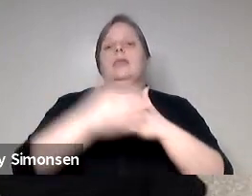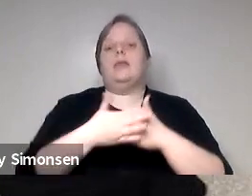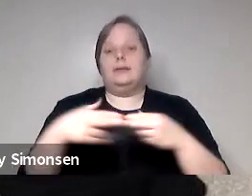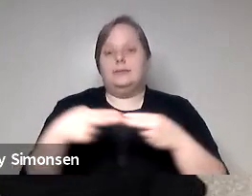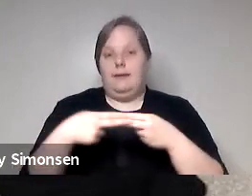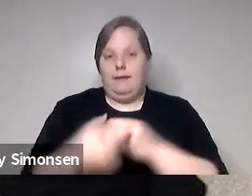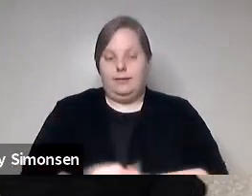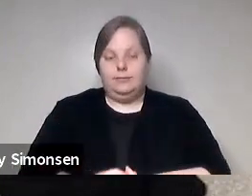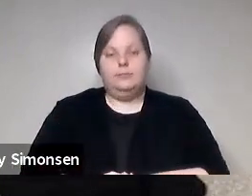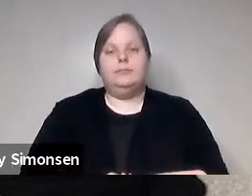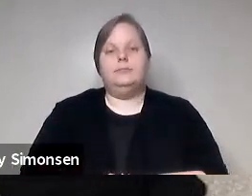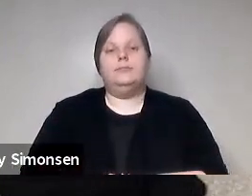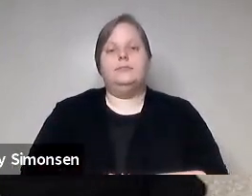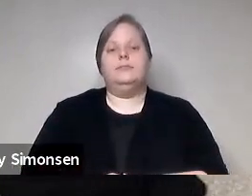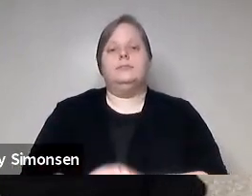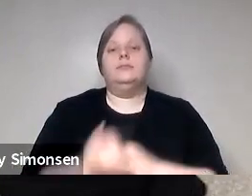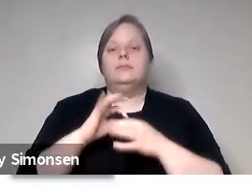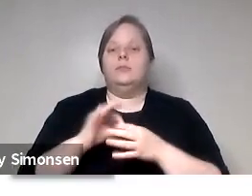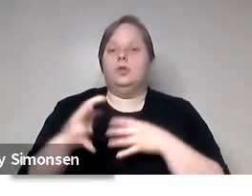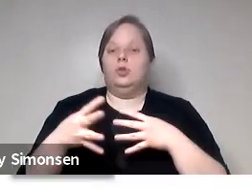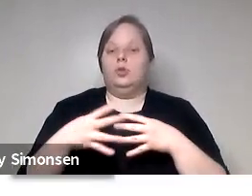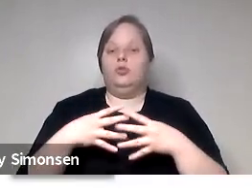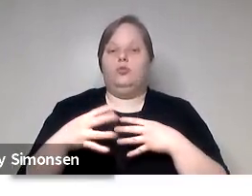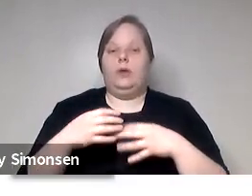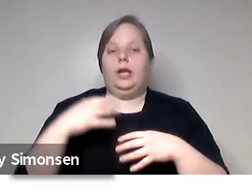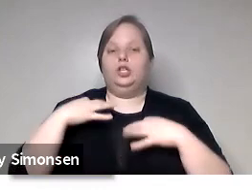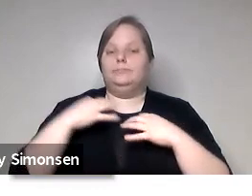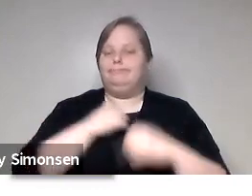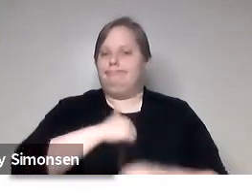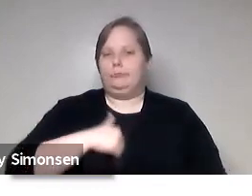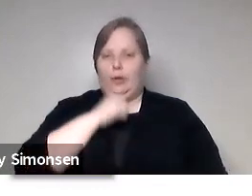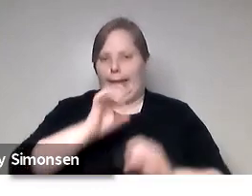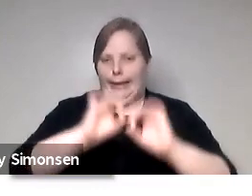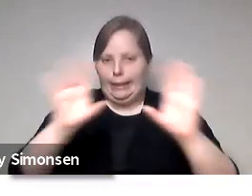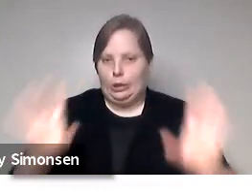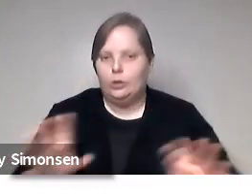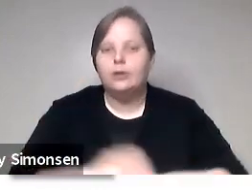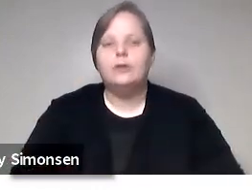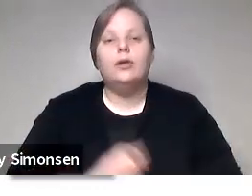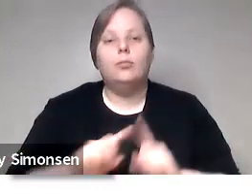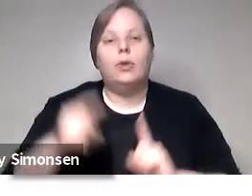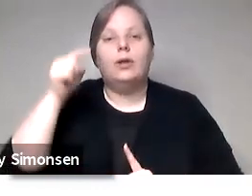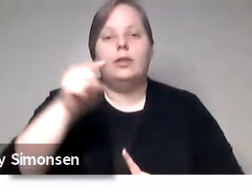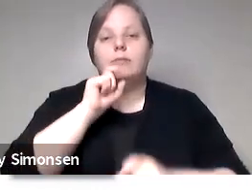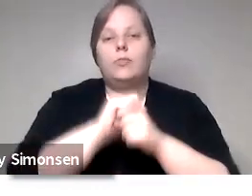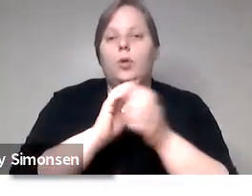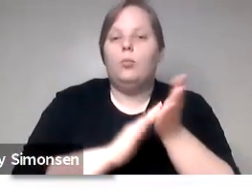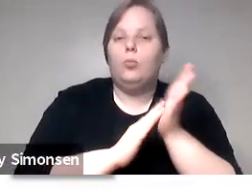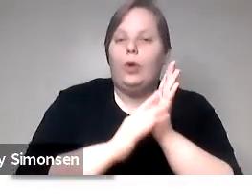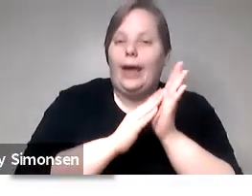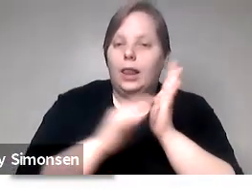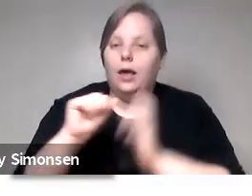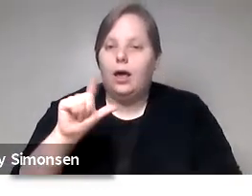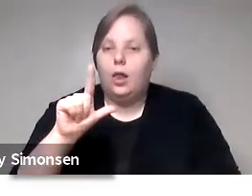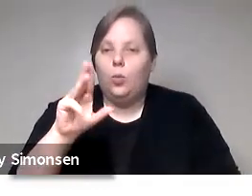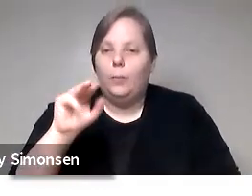you is of the gray shirt. And sorry, it did not come out clearly here, but this is a Braille, aluminum Braille tag that